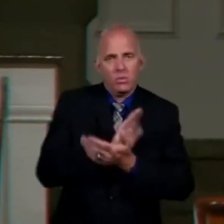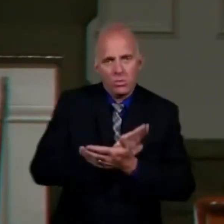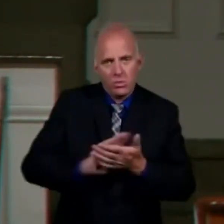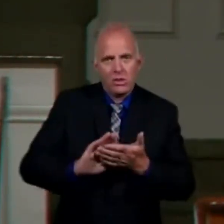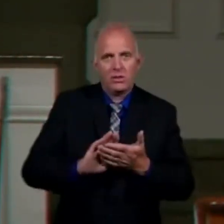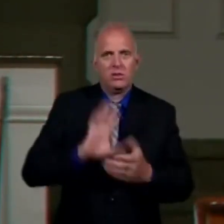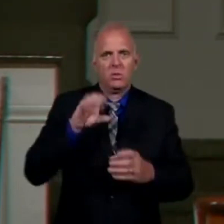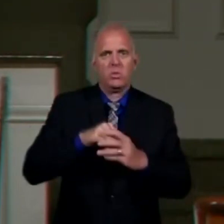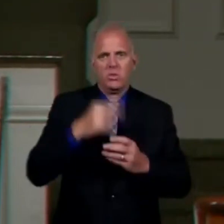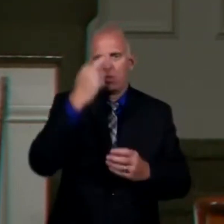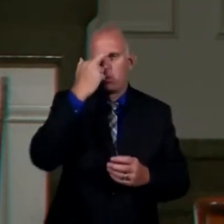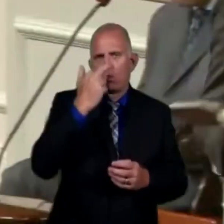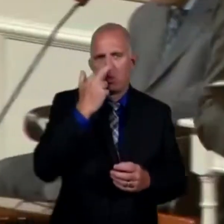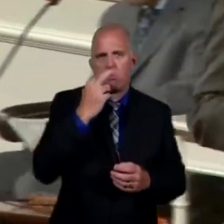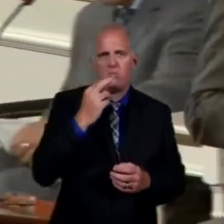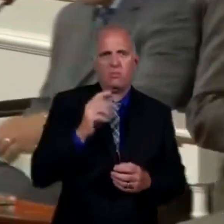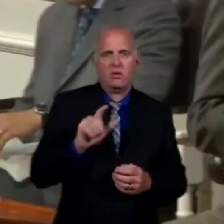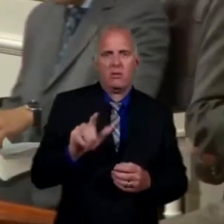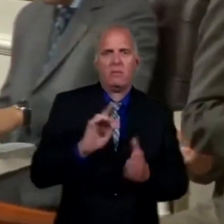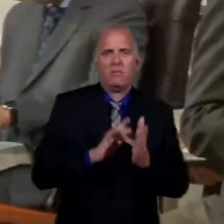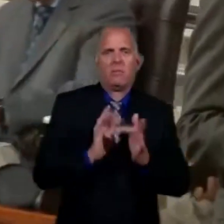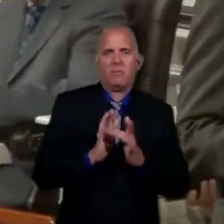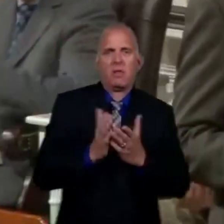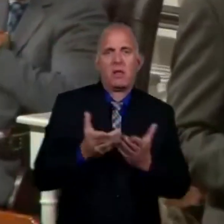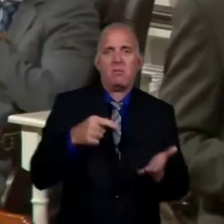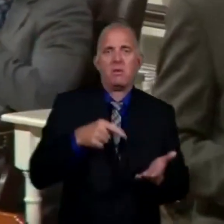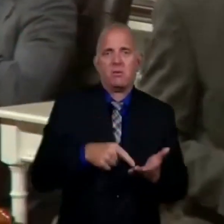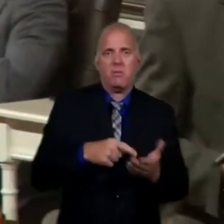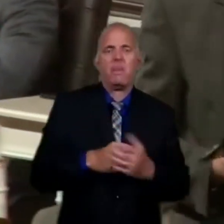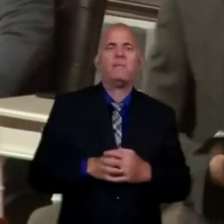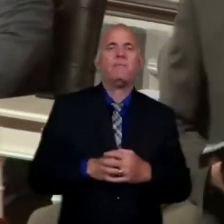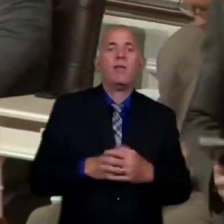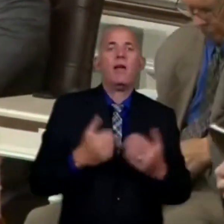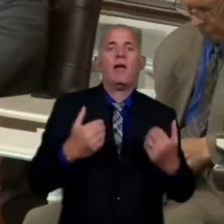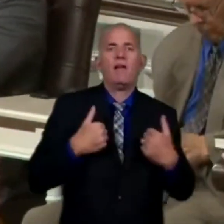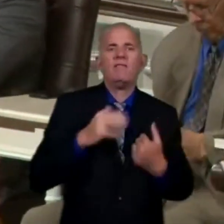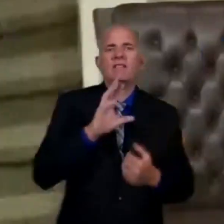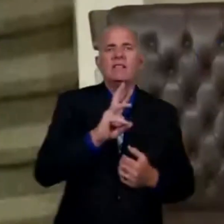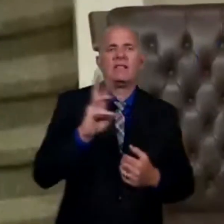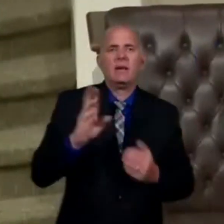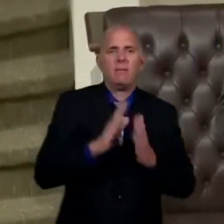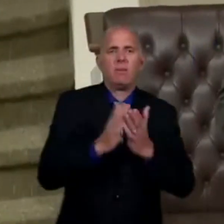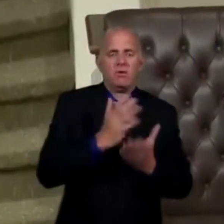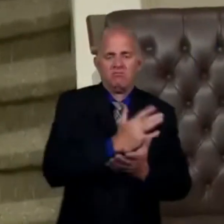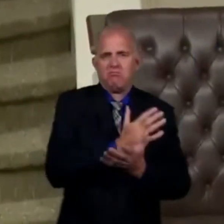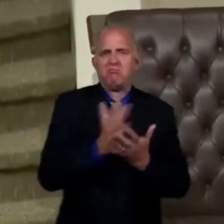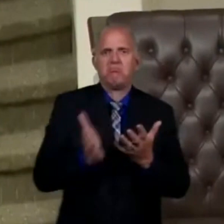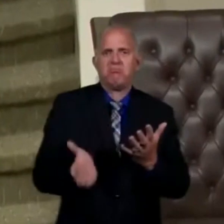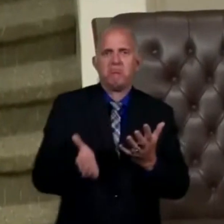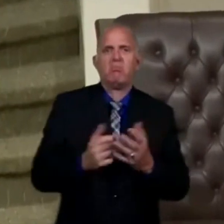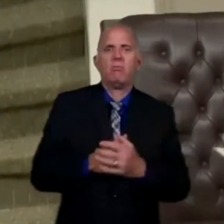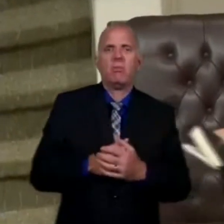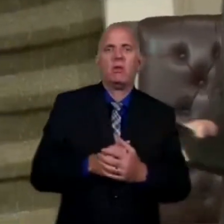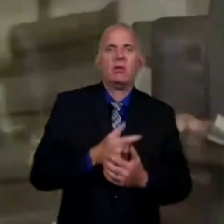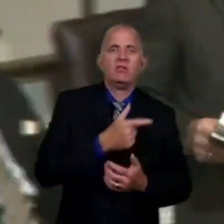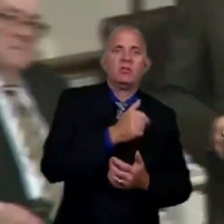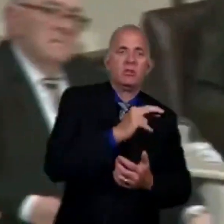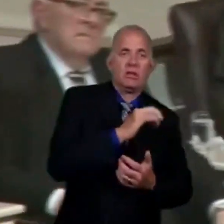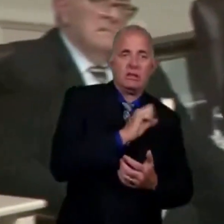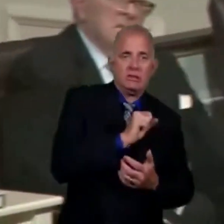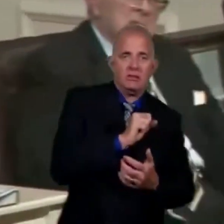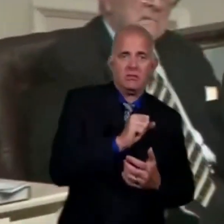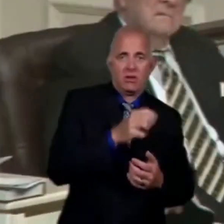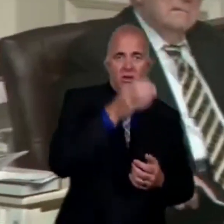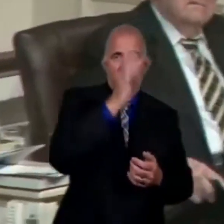this morning. Your Bible is one book with 66 books inside. It begins with Genesis, how God started the